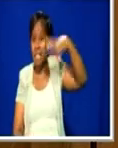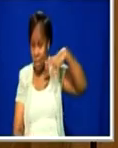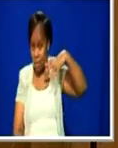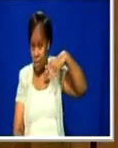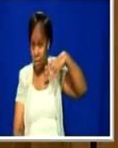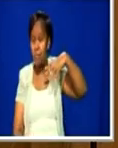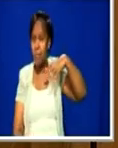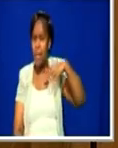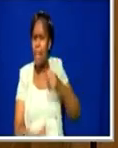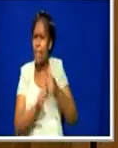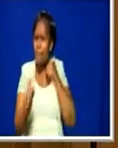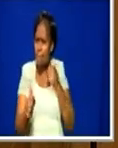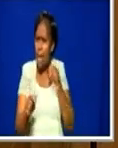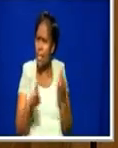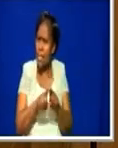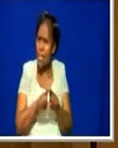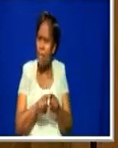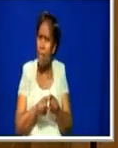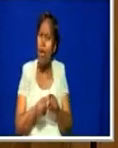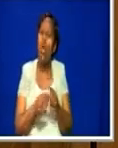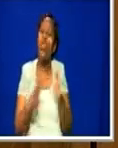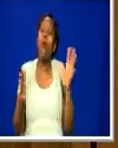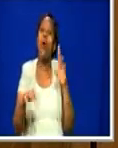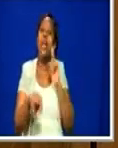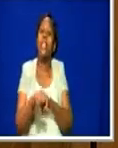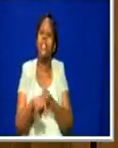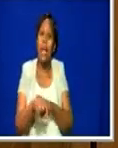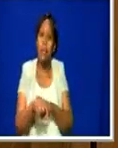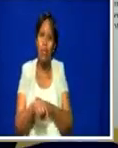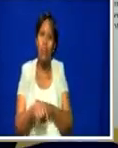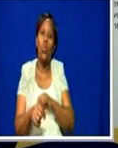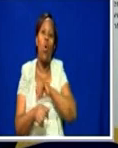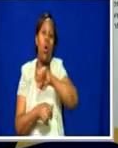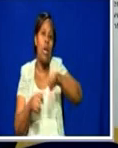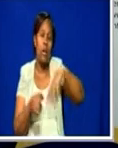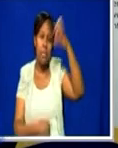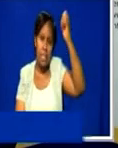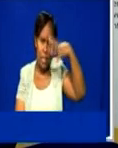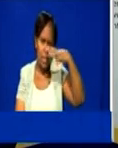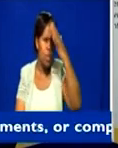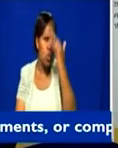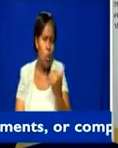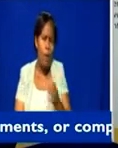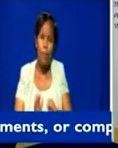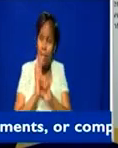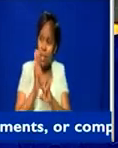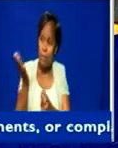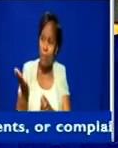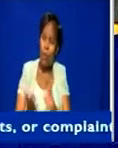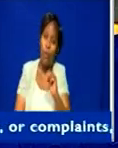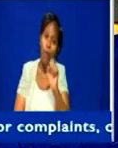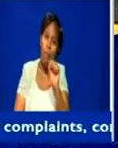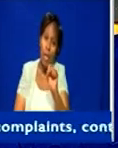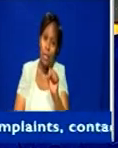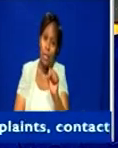they are. course, yes, the farther they are, the more time it takes for them to go round. Yes. That is why, for example, for this one, which